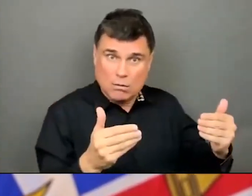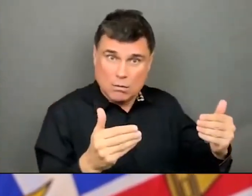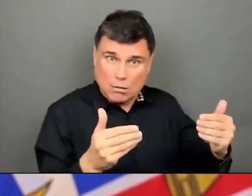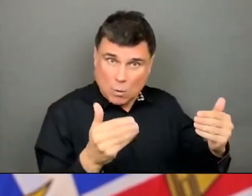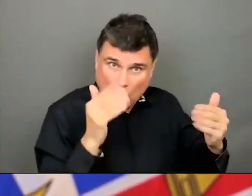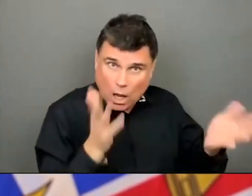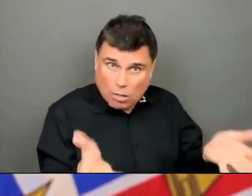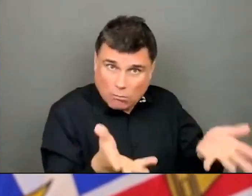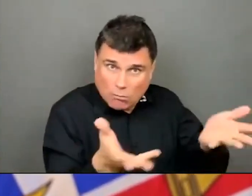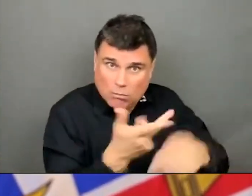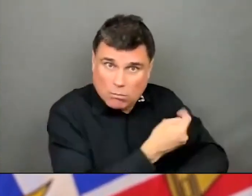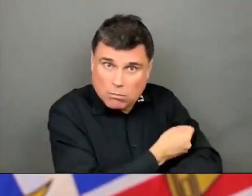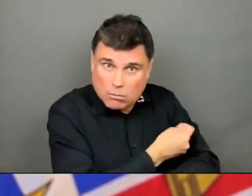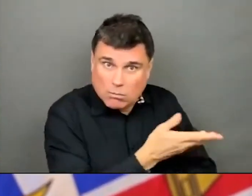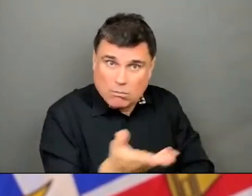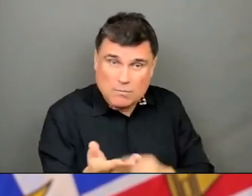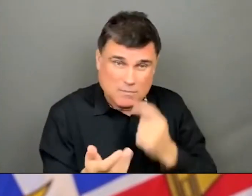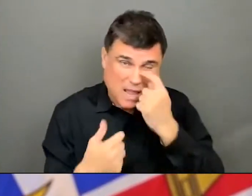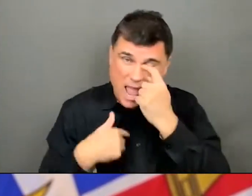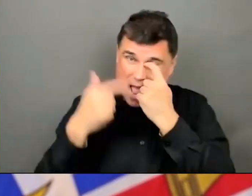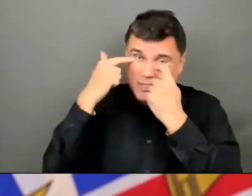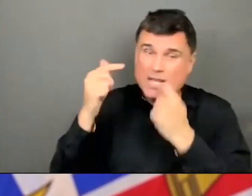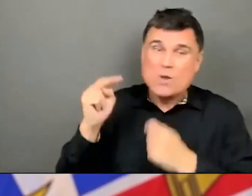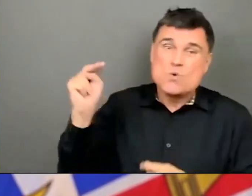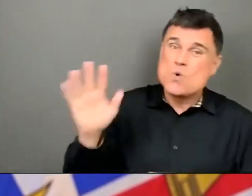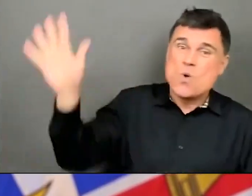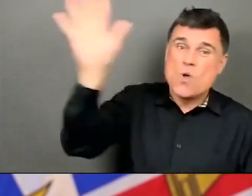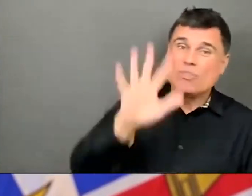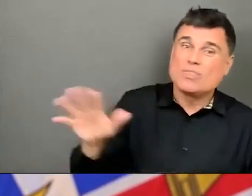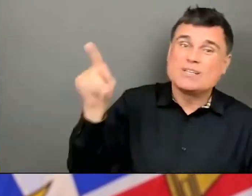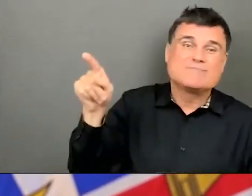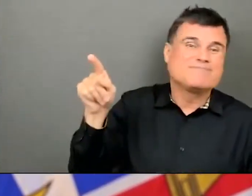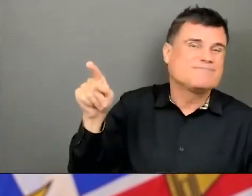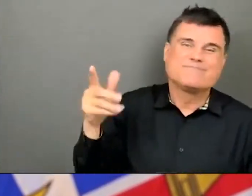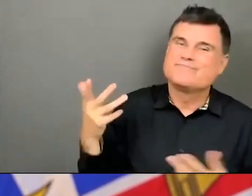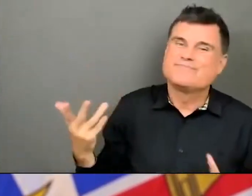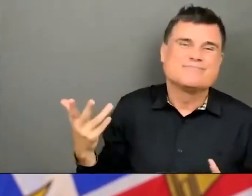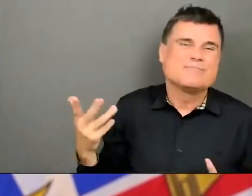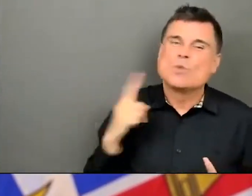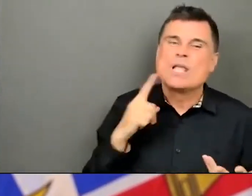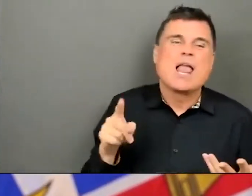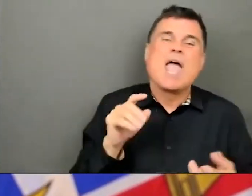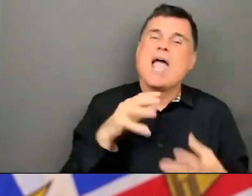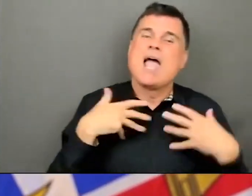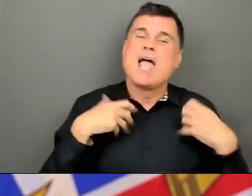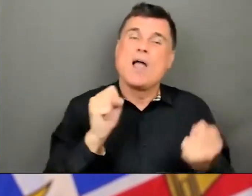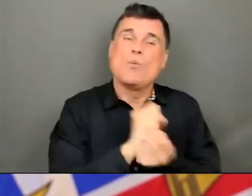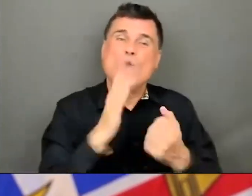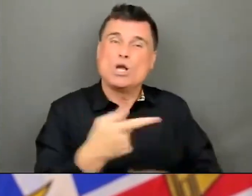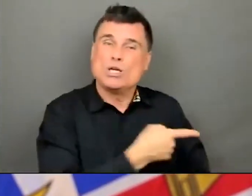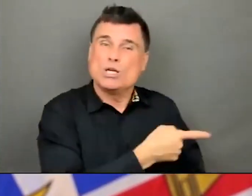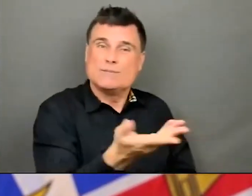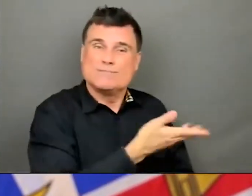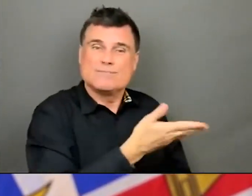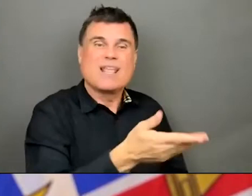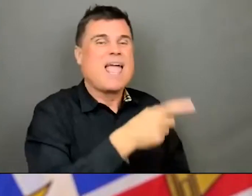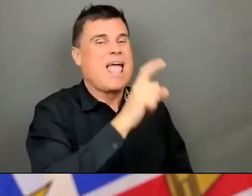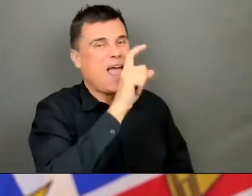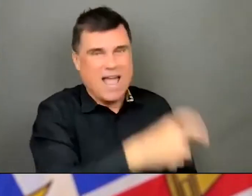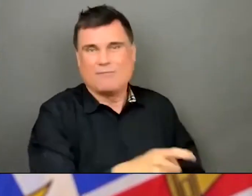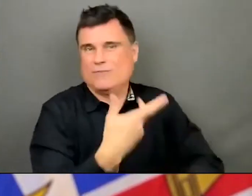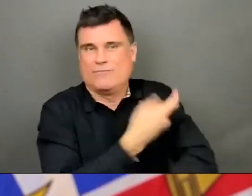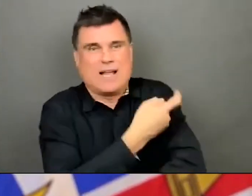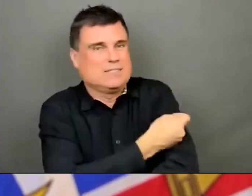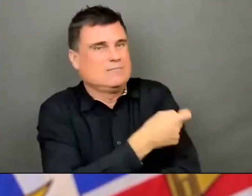healthcare workers so that we can show up, even if it only causes a mild illness. It can have a tremendous impact if a healthcare